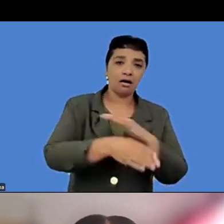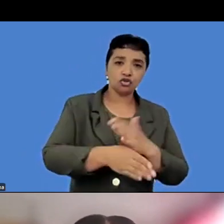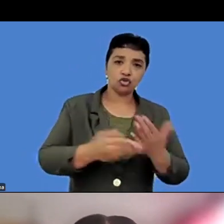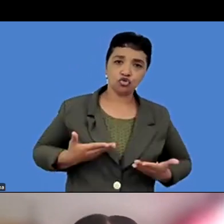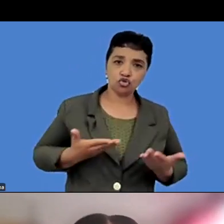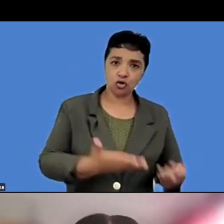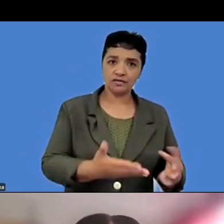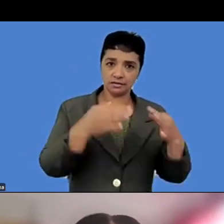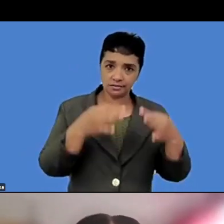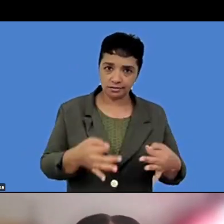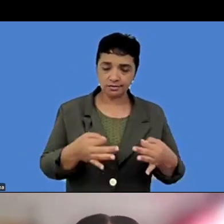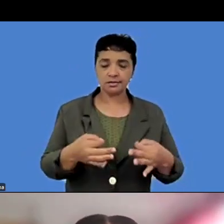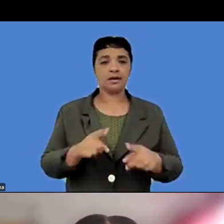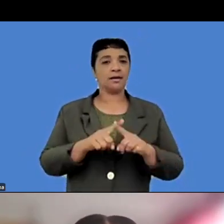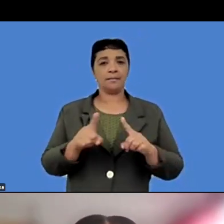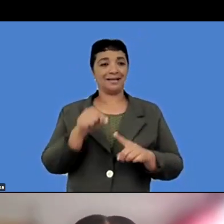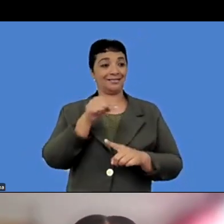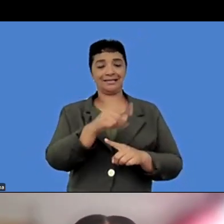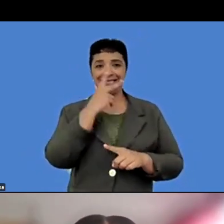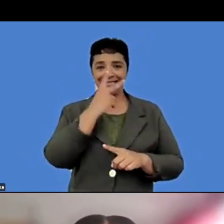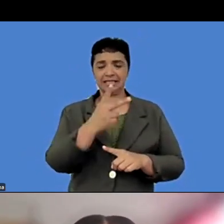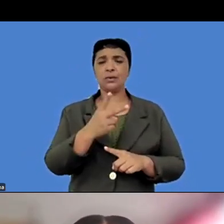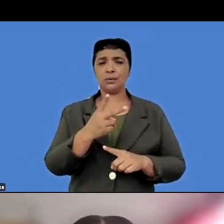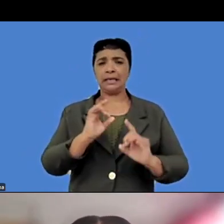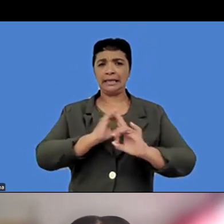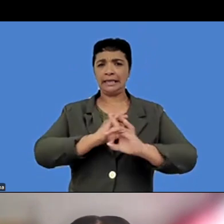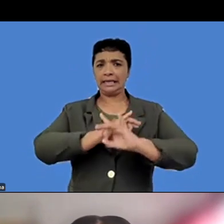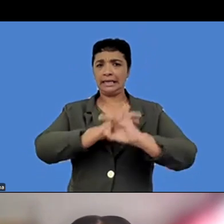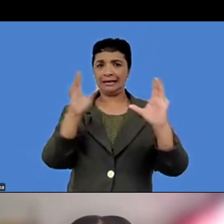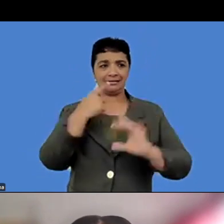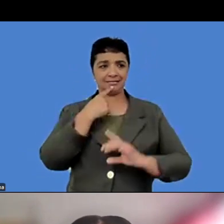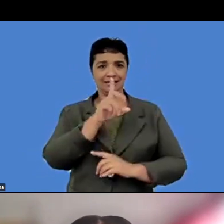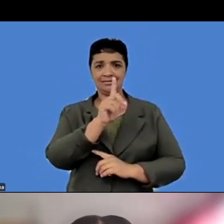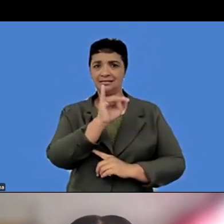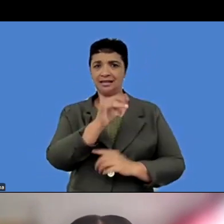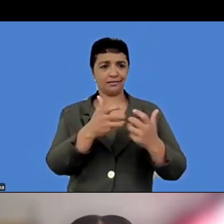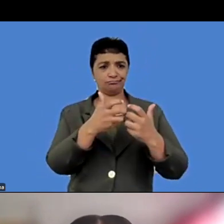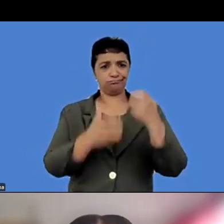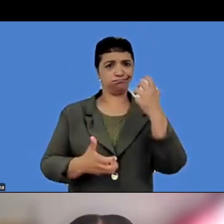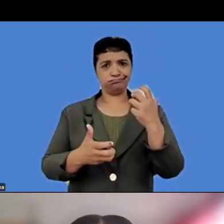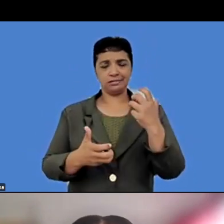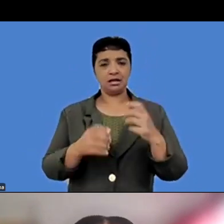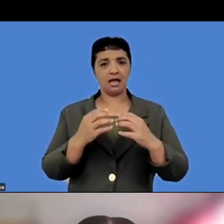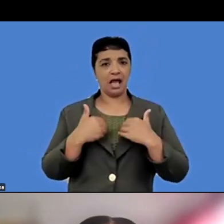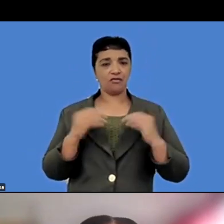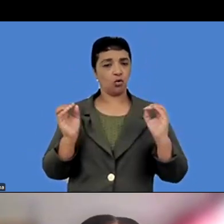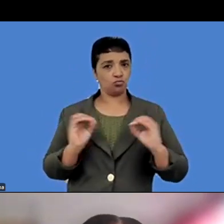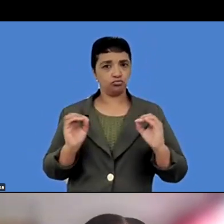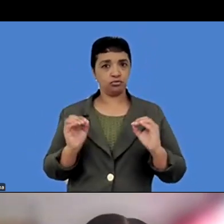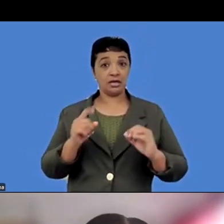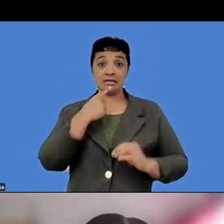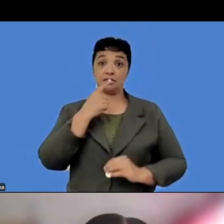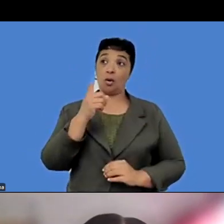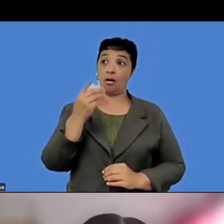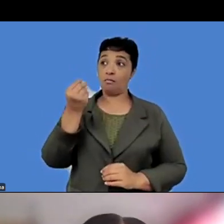not be, there is explicit mention that this cannot be used as any cost-cutting measure